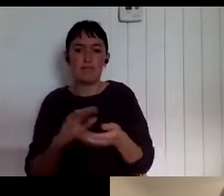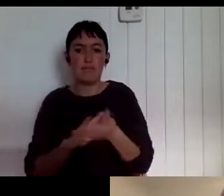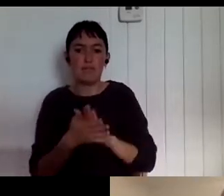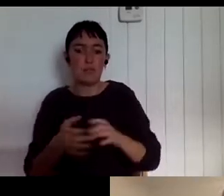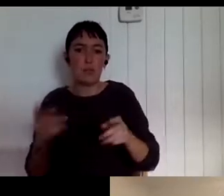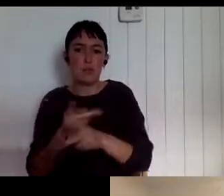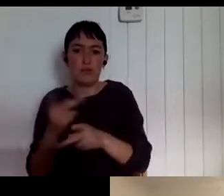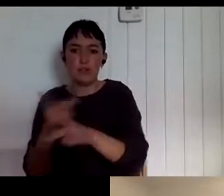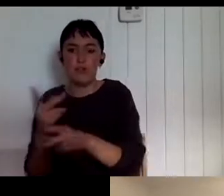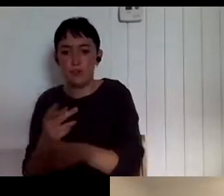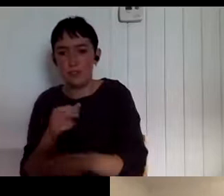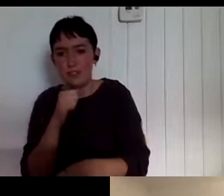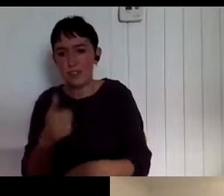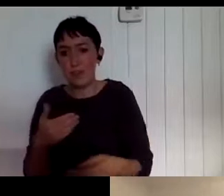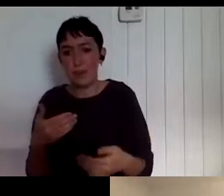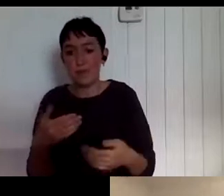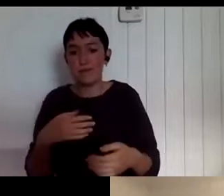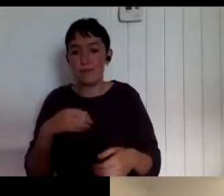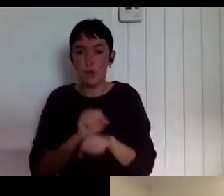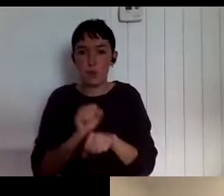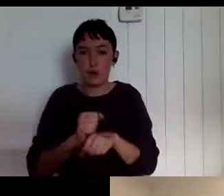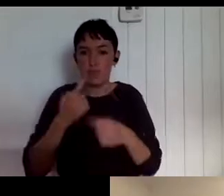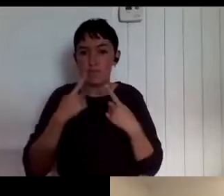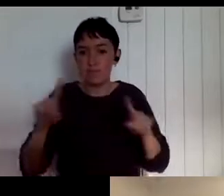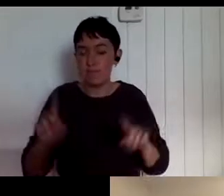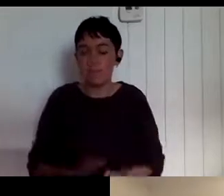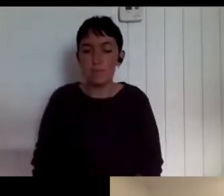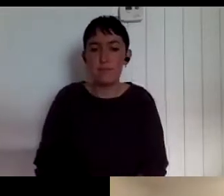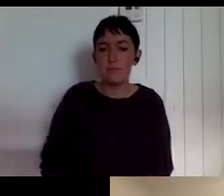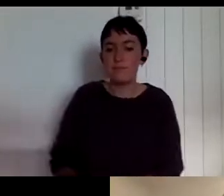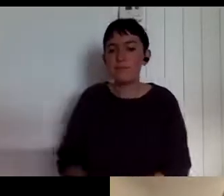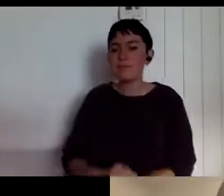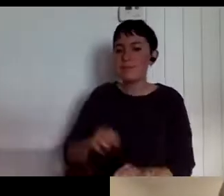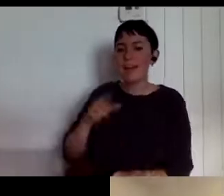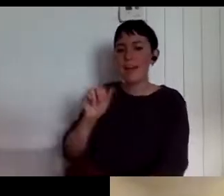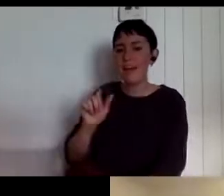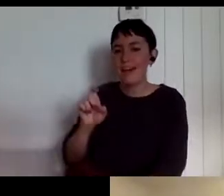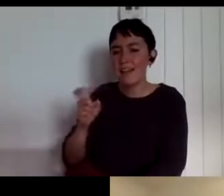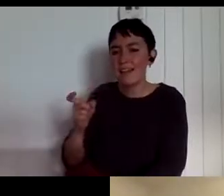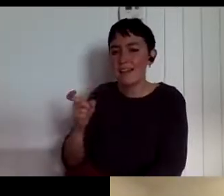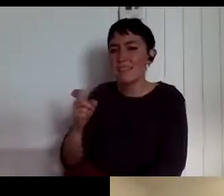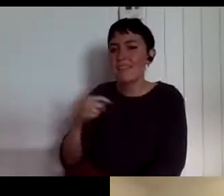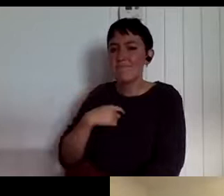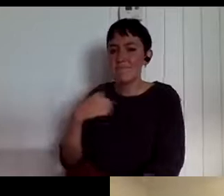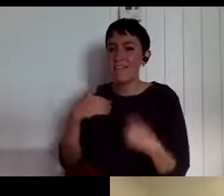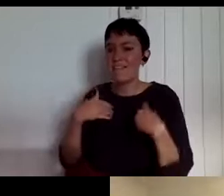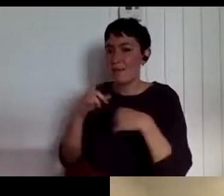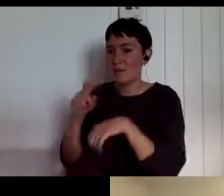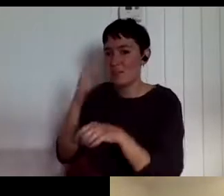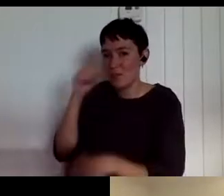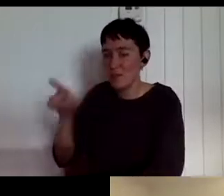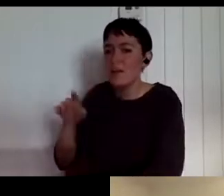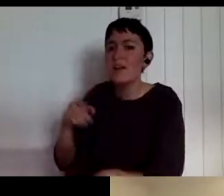Cool. So Alex, I have a question for you that if you can't answer, it's okay. But you said you're working with bacteria. Yep. I've